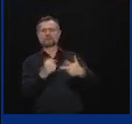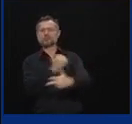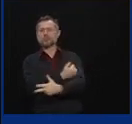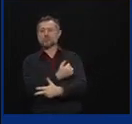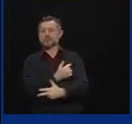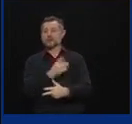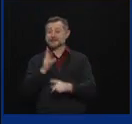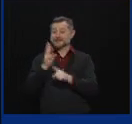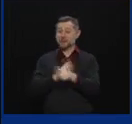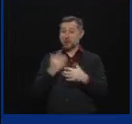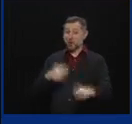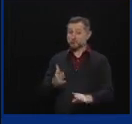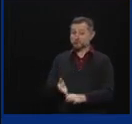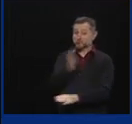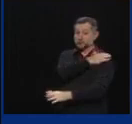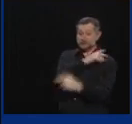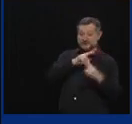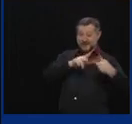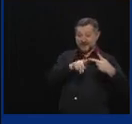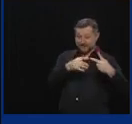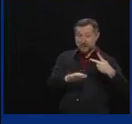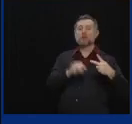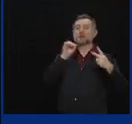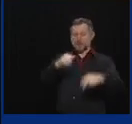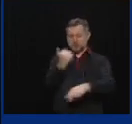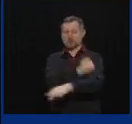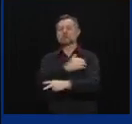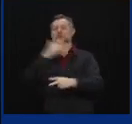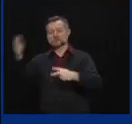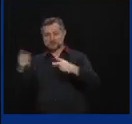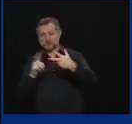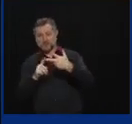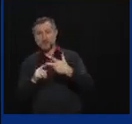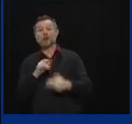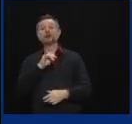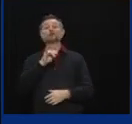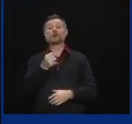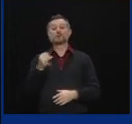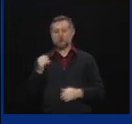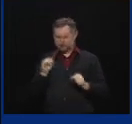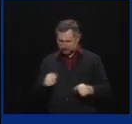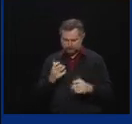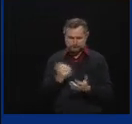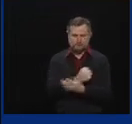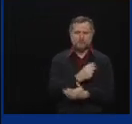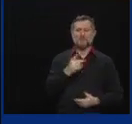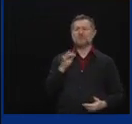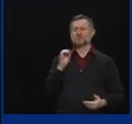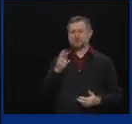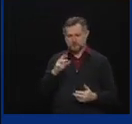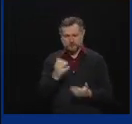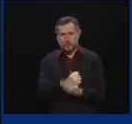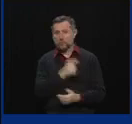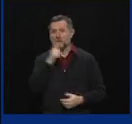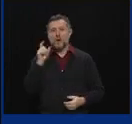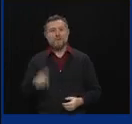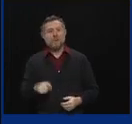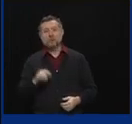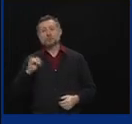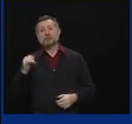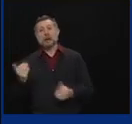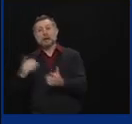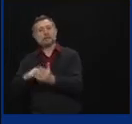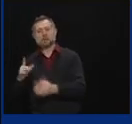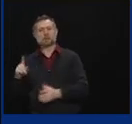and Moderna, get a booster. If it's been 2 months from the J&J, get a booster. And as has been noted, you don't have to get the J&J anymore. You can